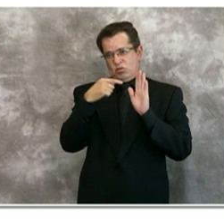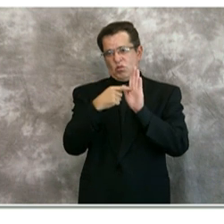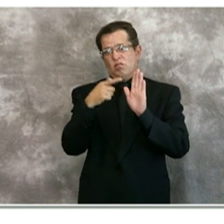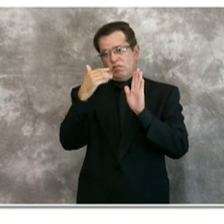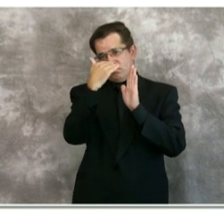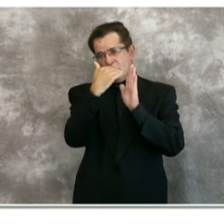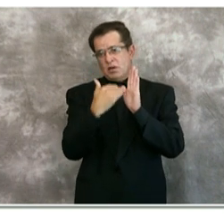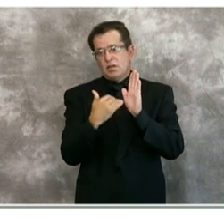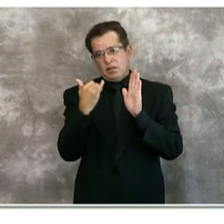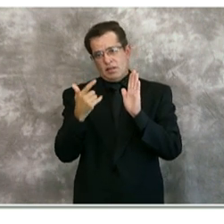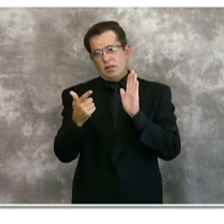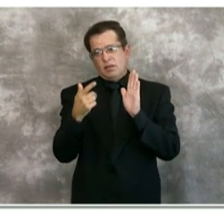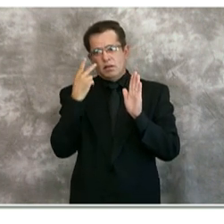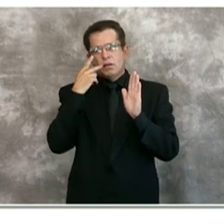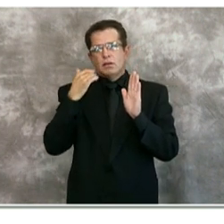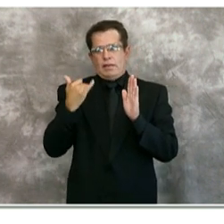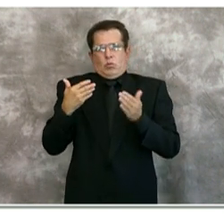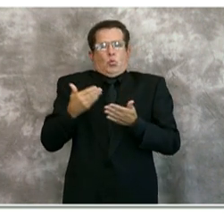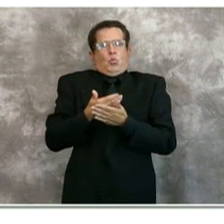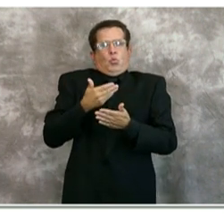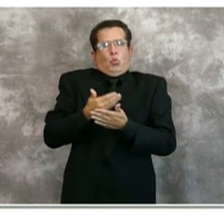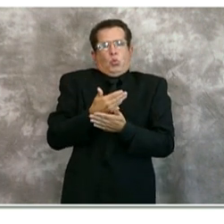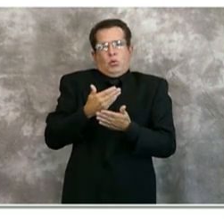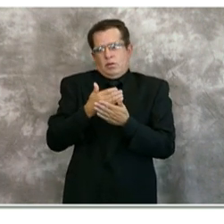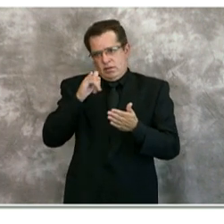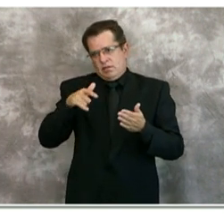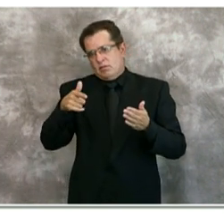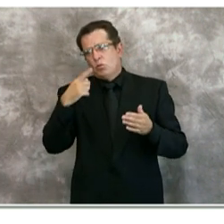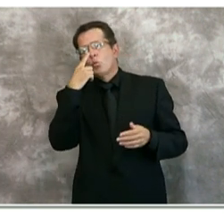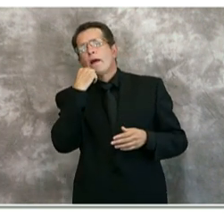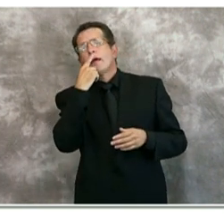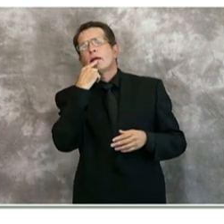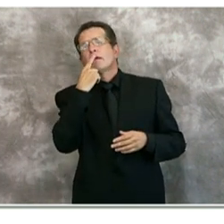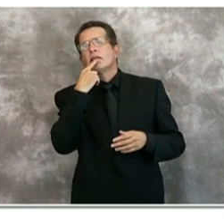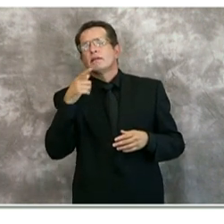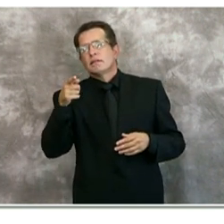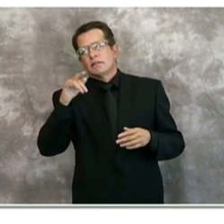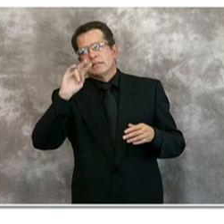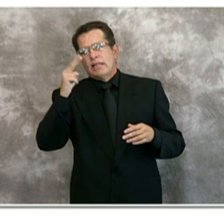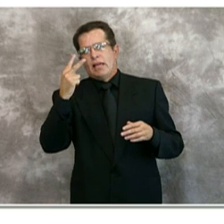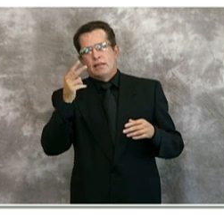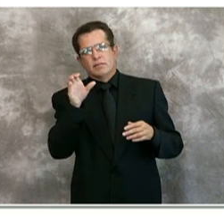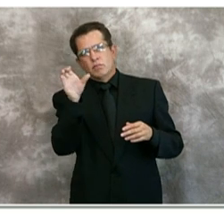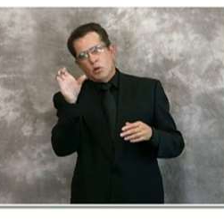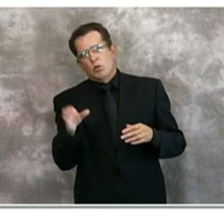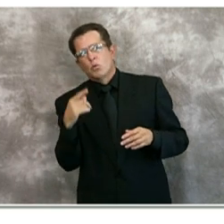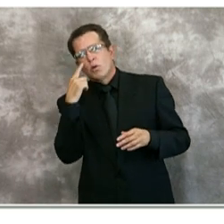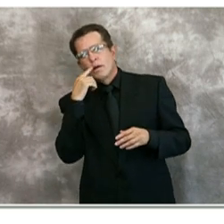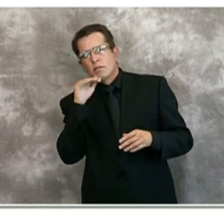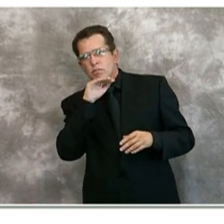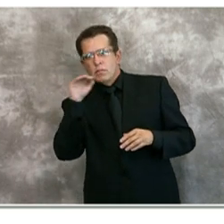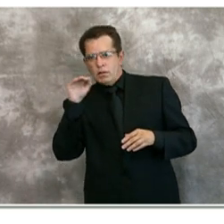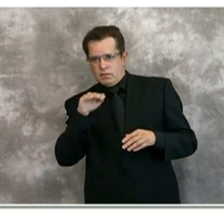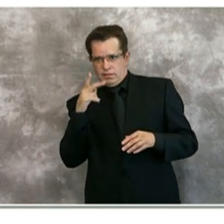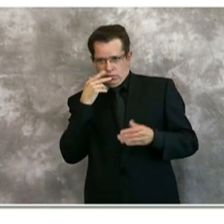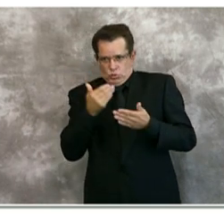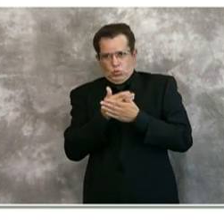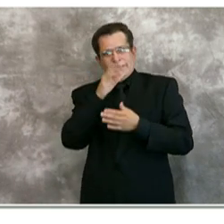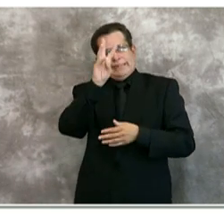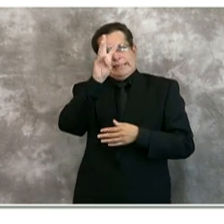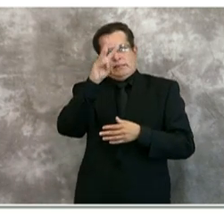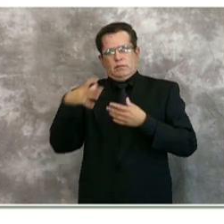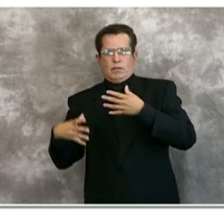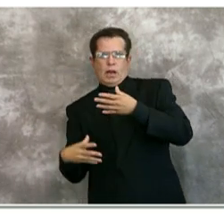again, are listed on the second element, the second slide. So for the most recent 6,